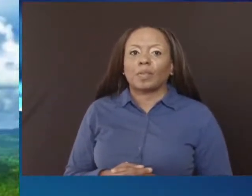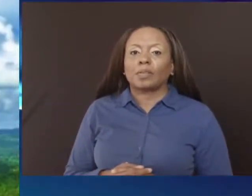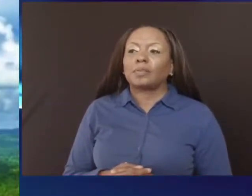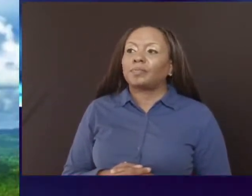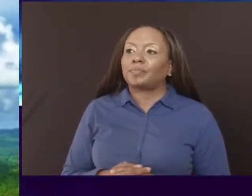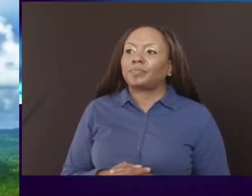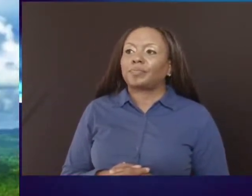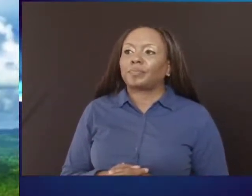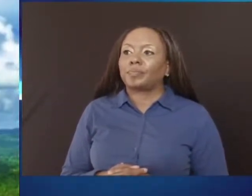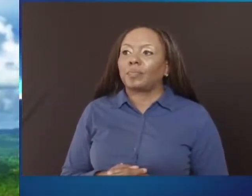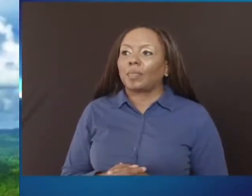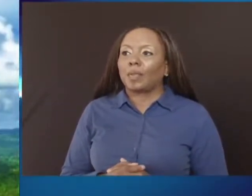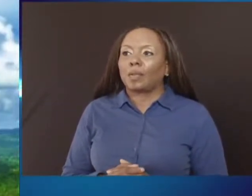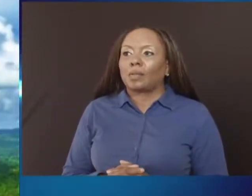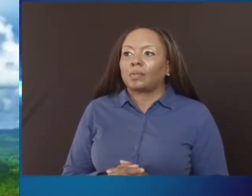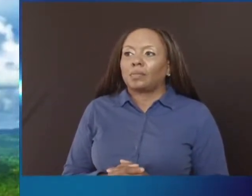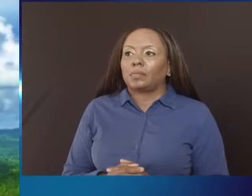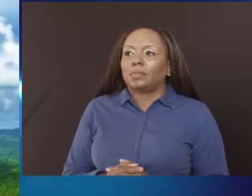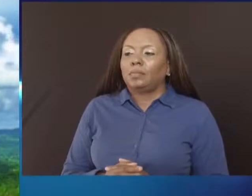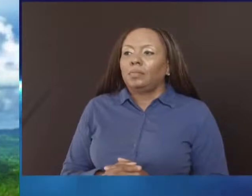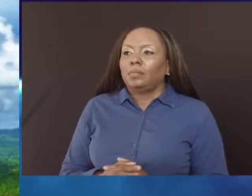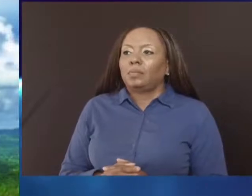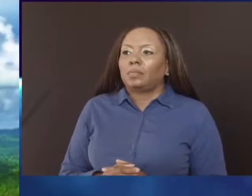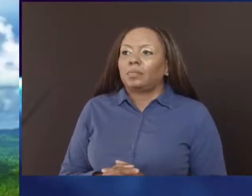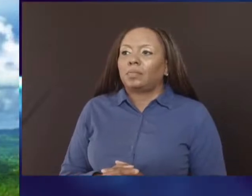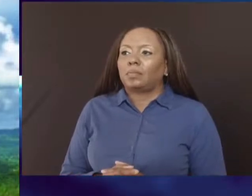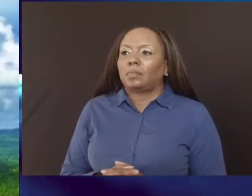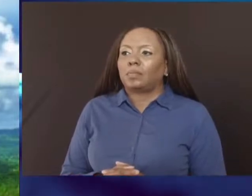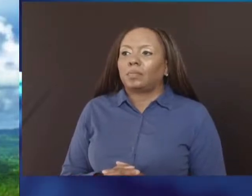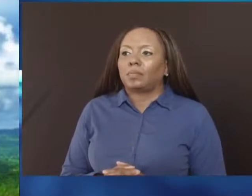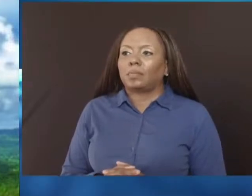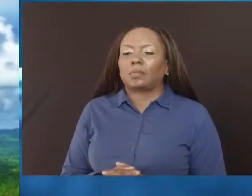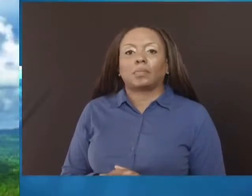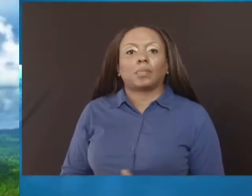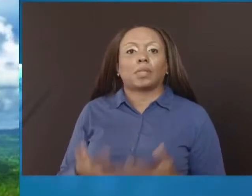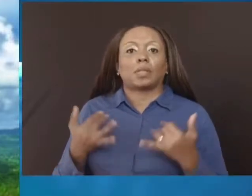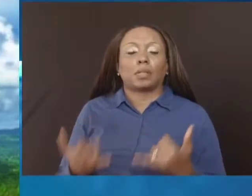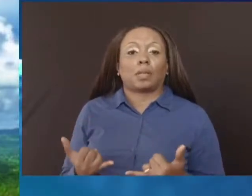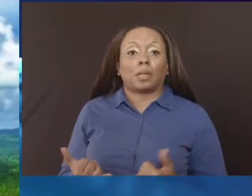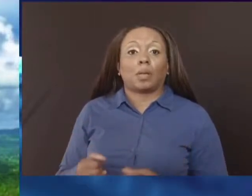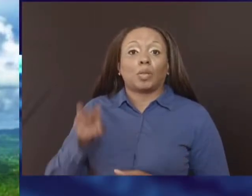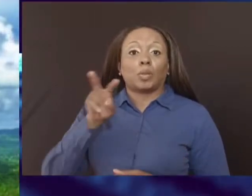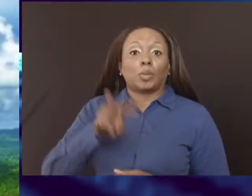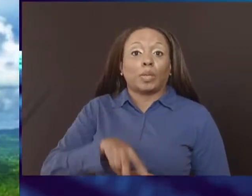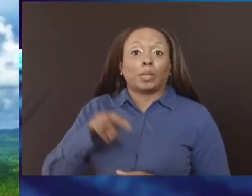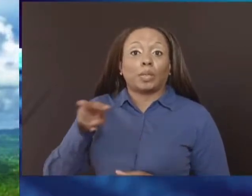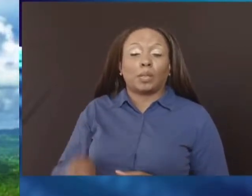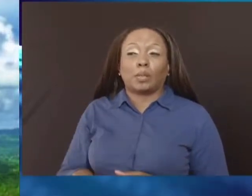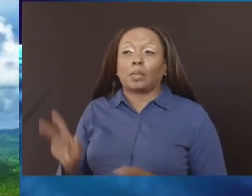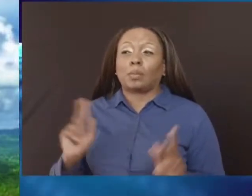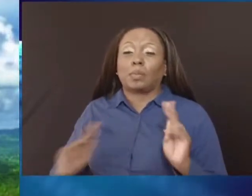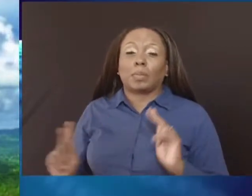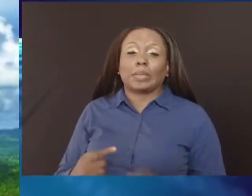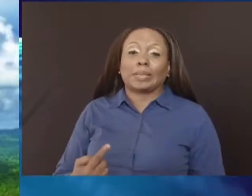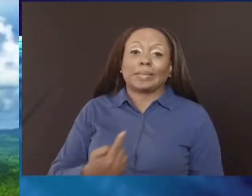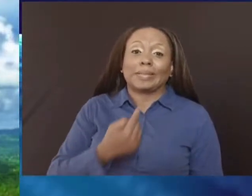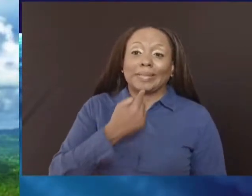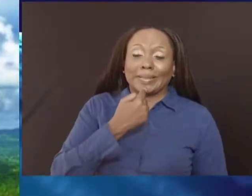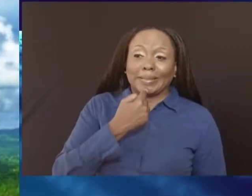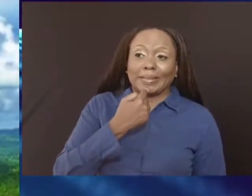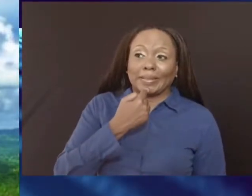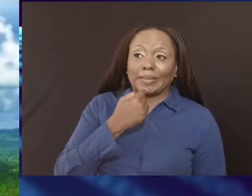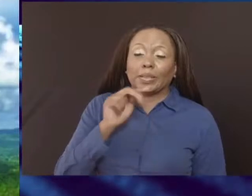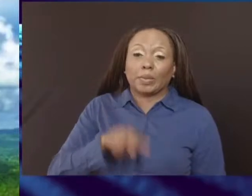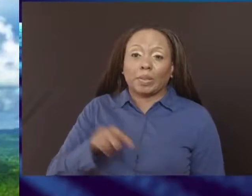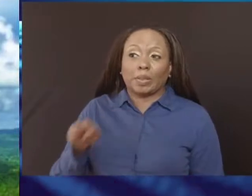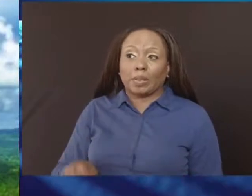So right now, at this point in time, we have 22 urgent cases that are currently out in community